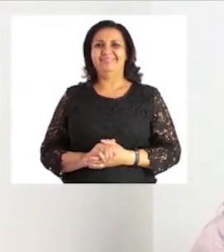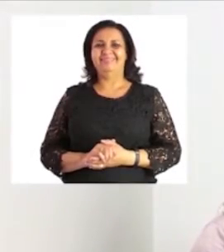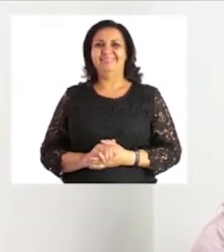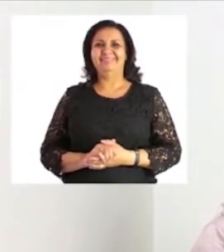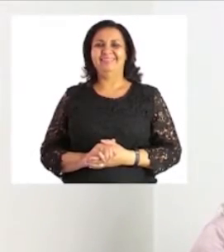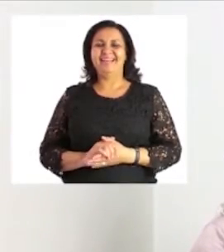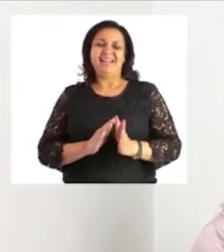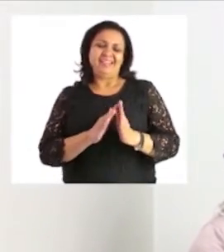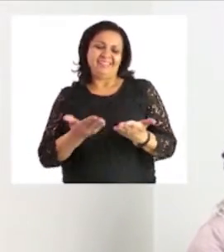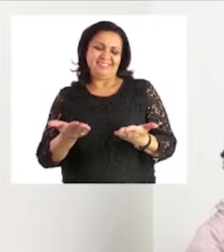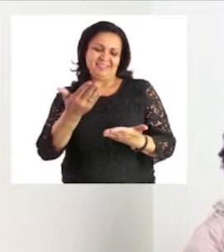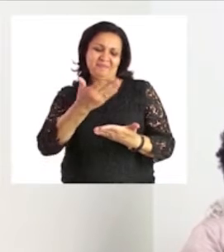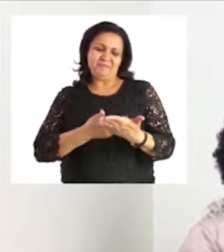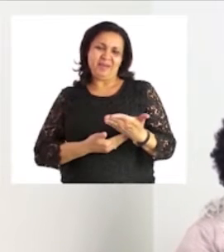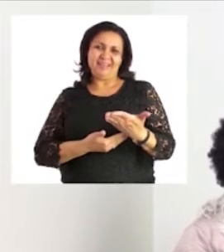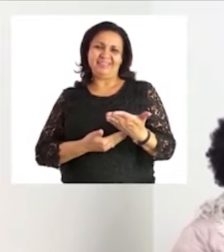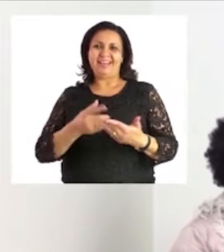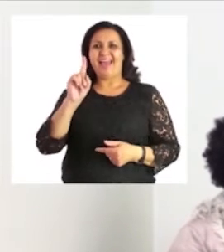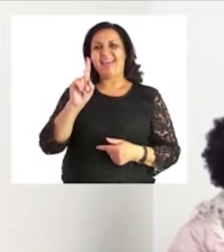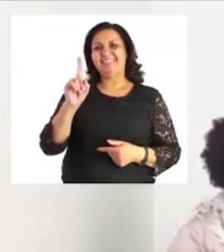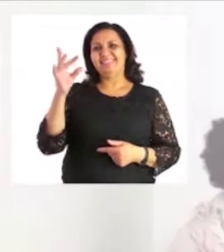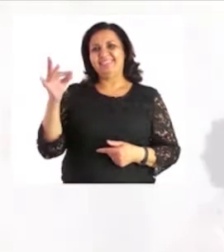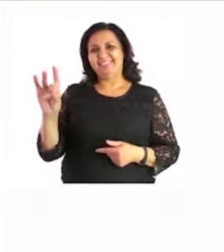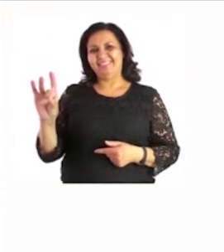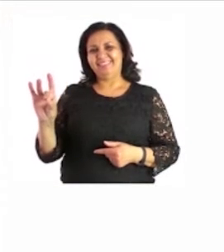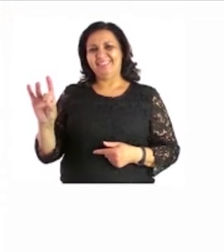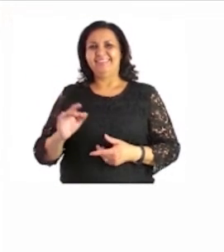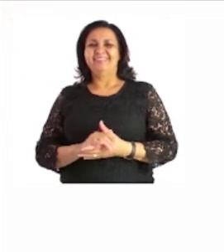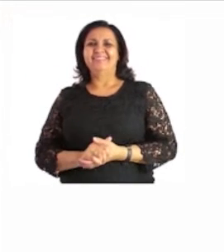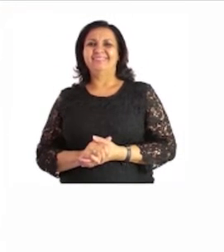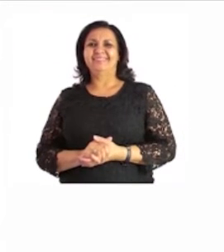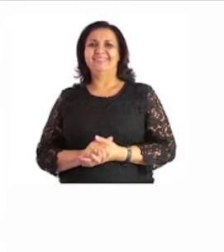Can you turn to page 18?